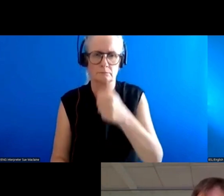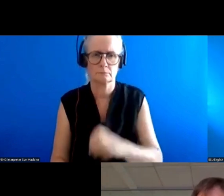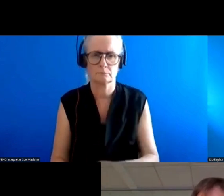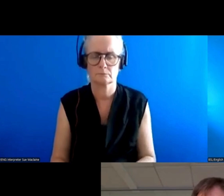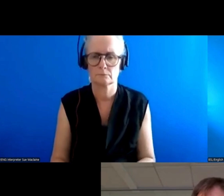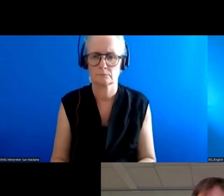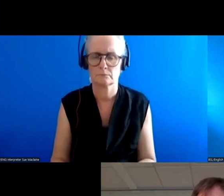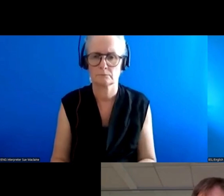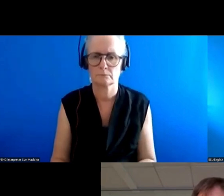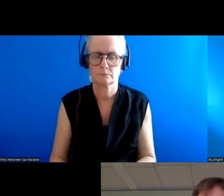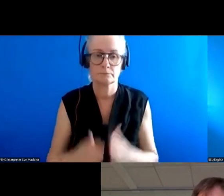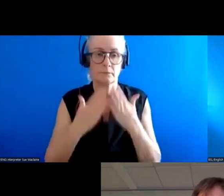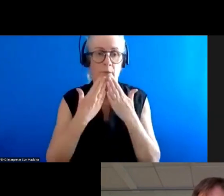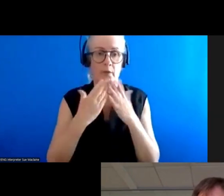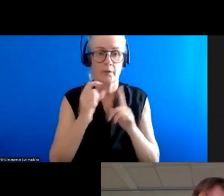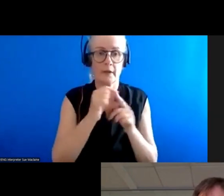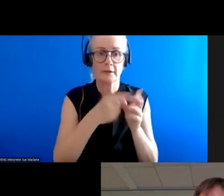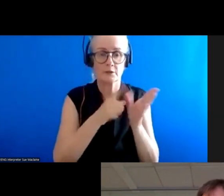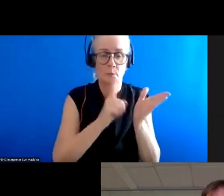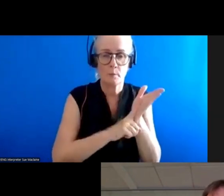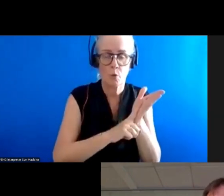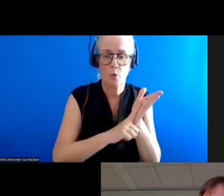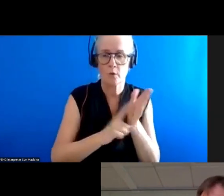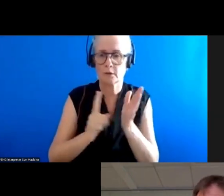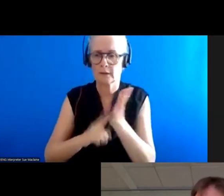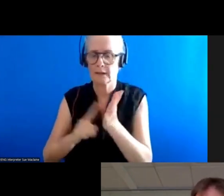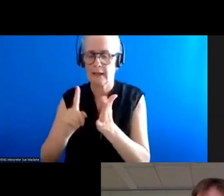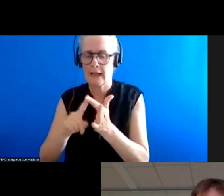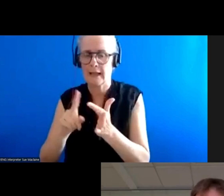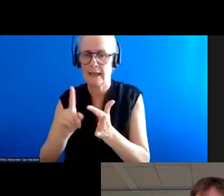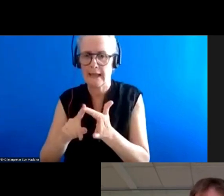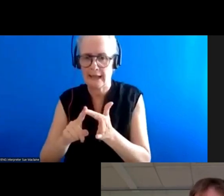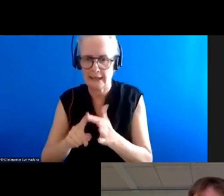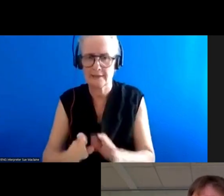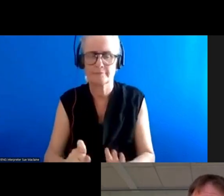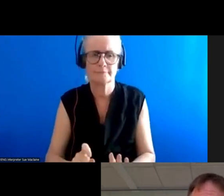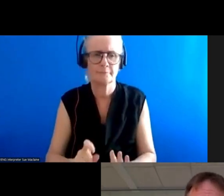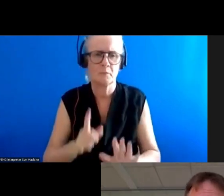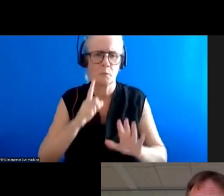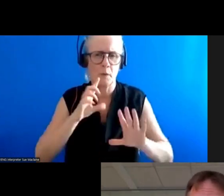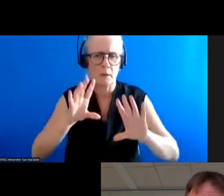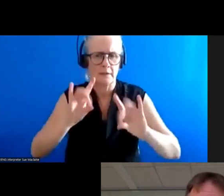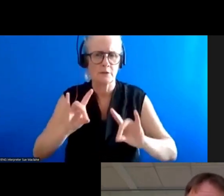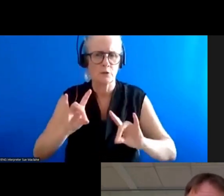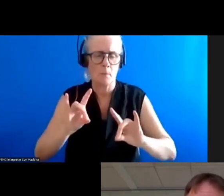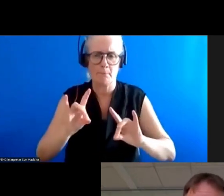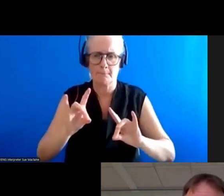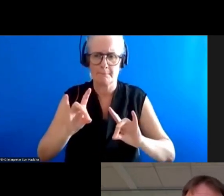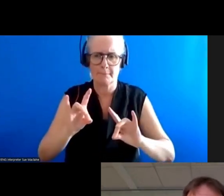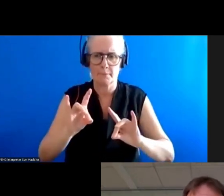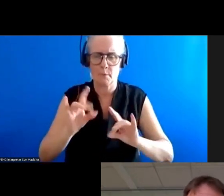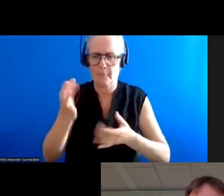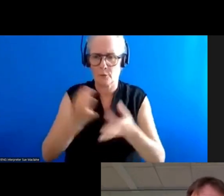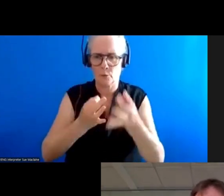Thanks, Paul and Lee. Right, we'll stop there just so we have enough time for conversations. I will just close